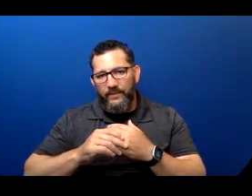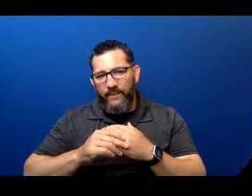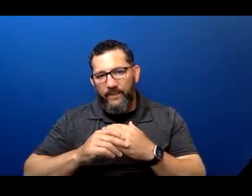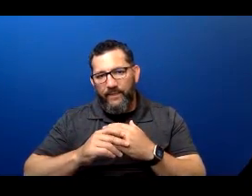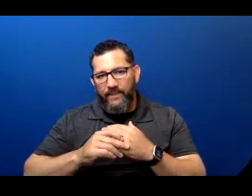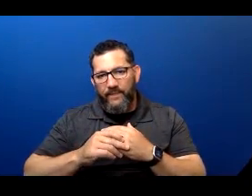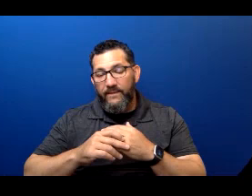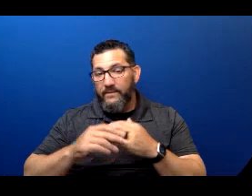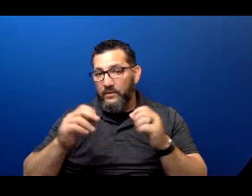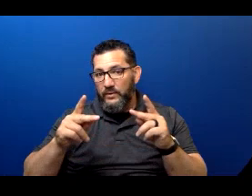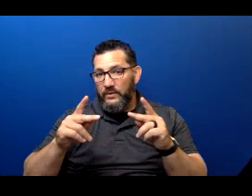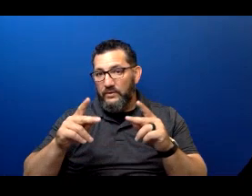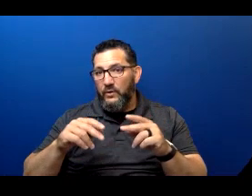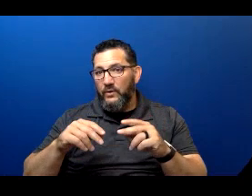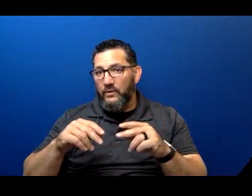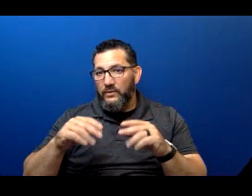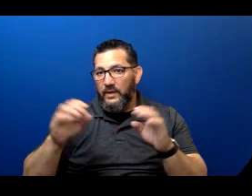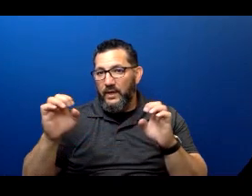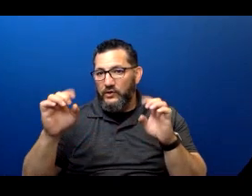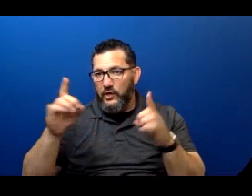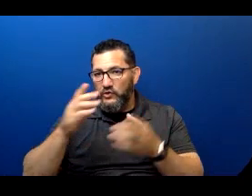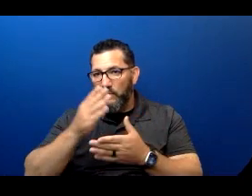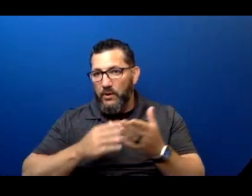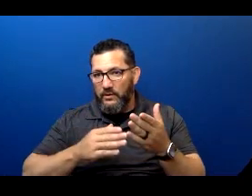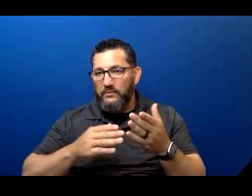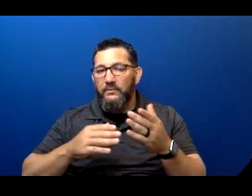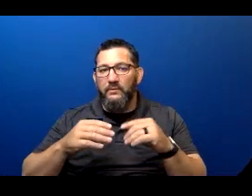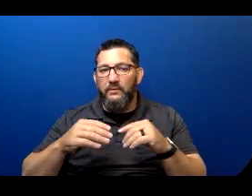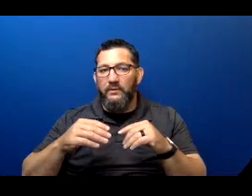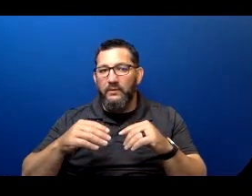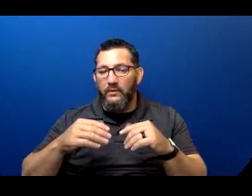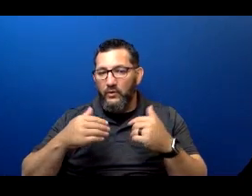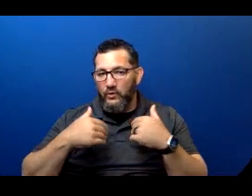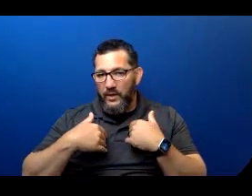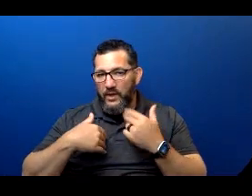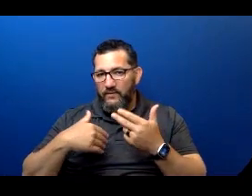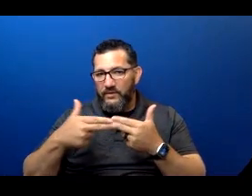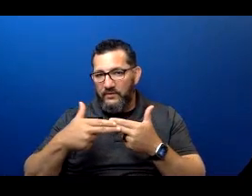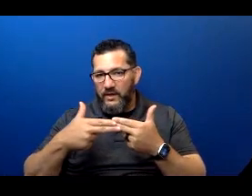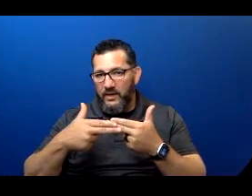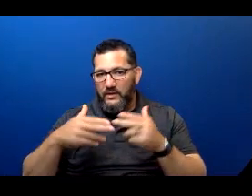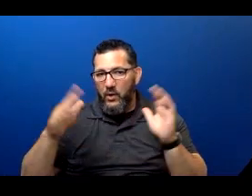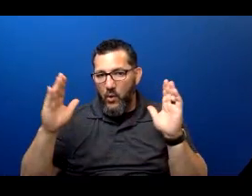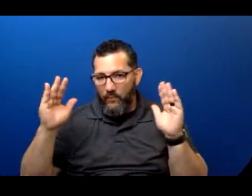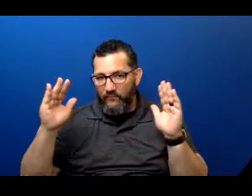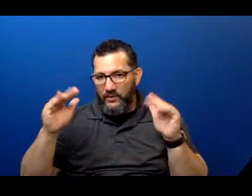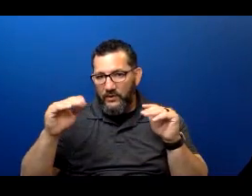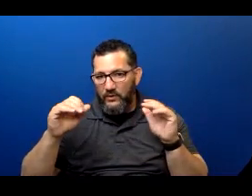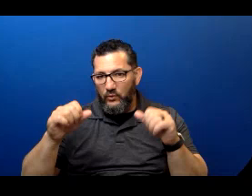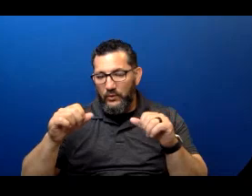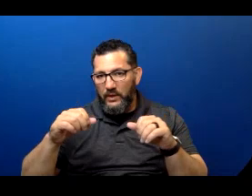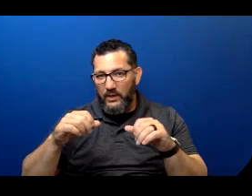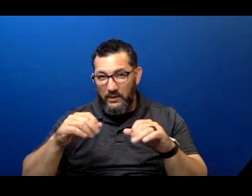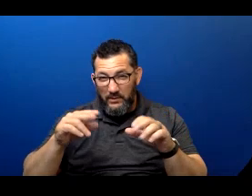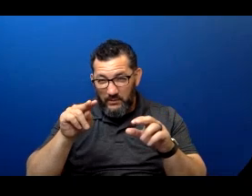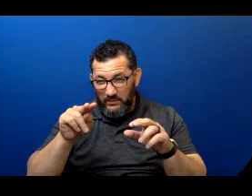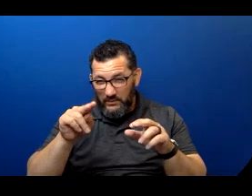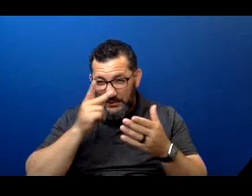All right, so let's get into the educational piece, can we? So you've got a slide here and hopefully you can make it